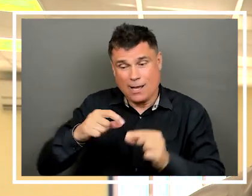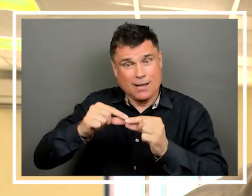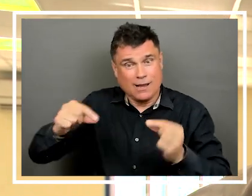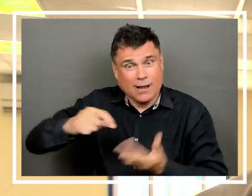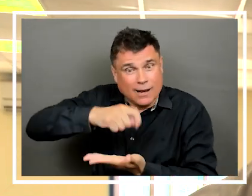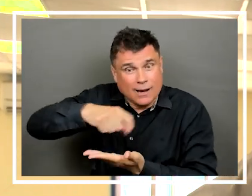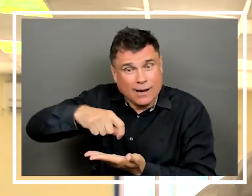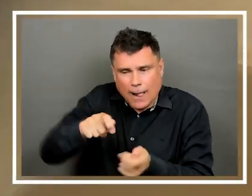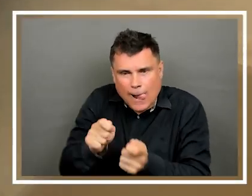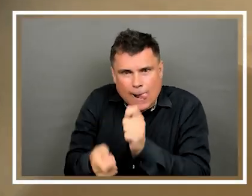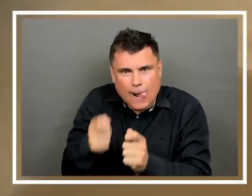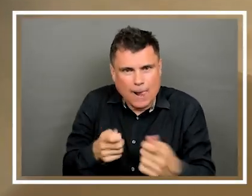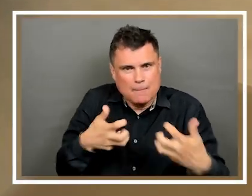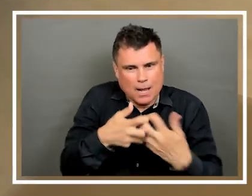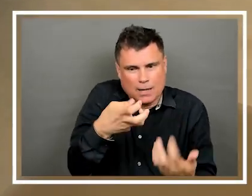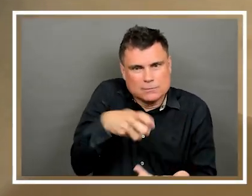impossible.